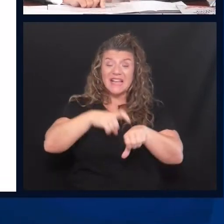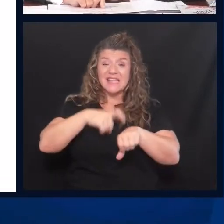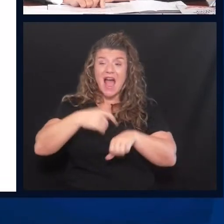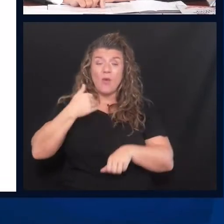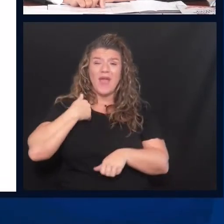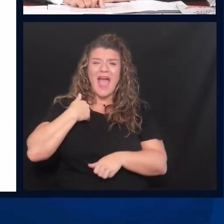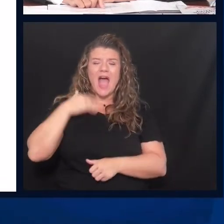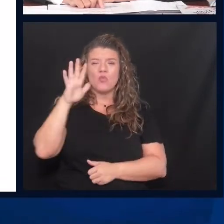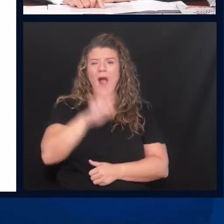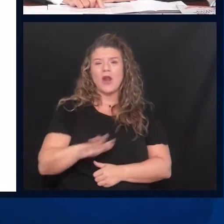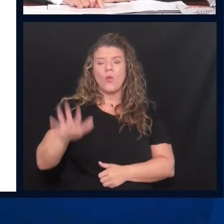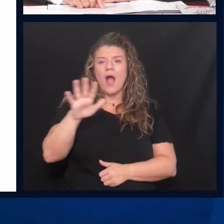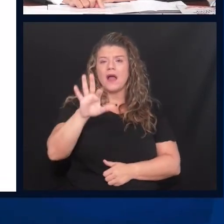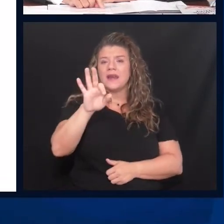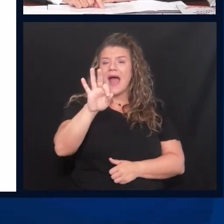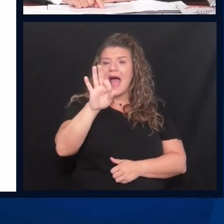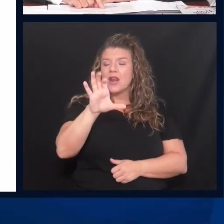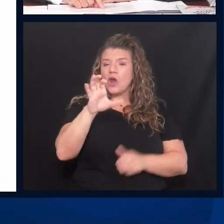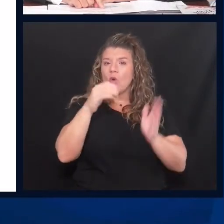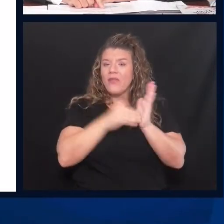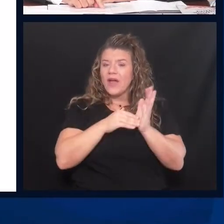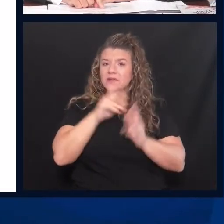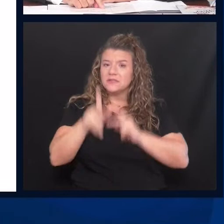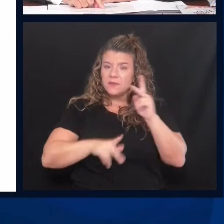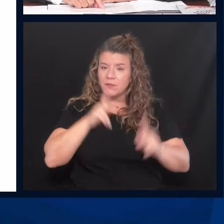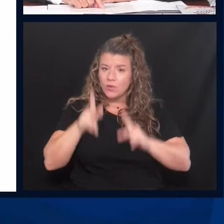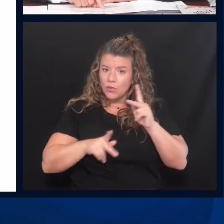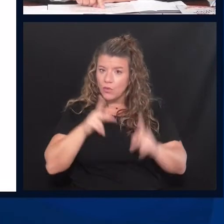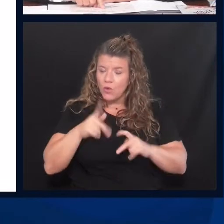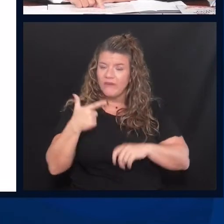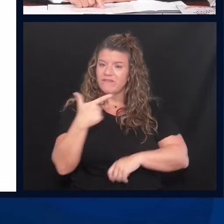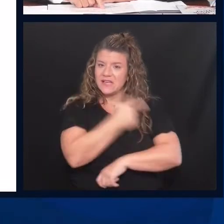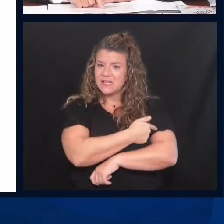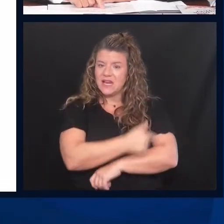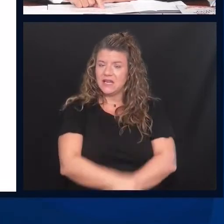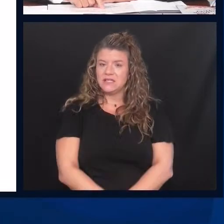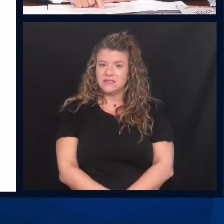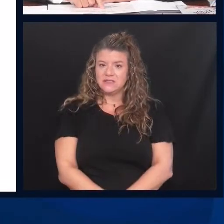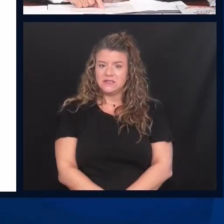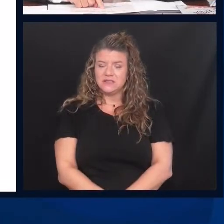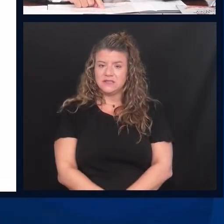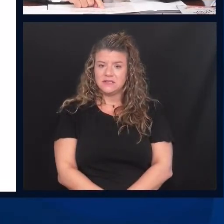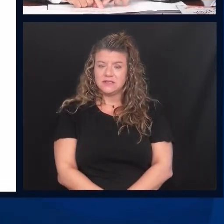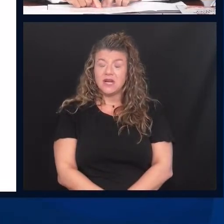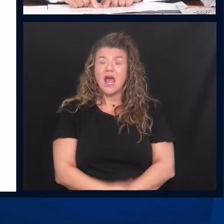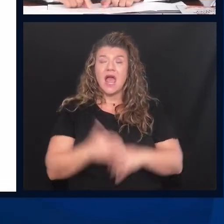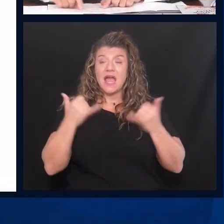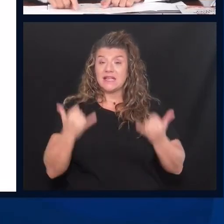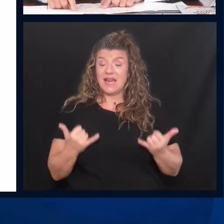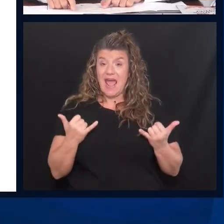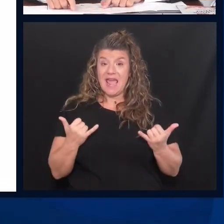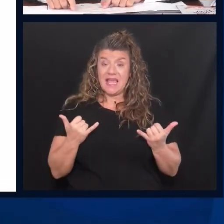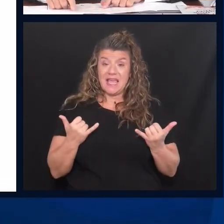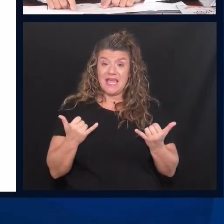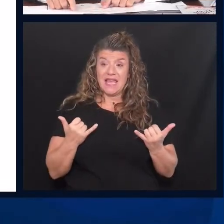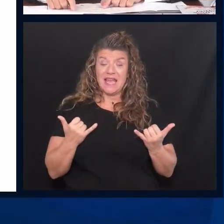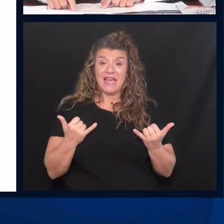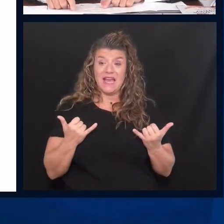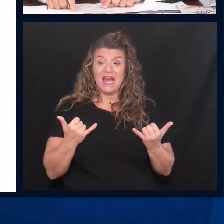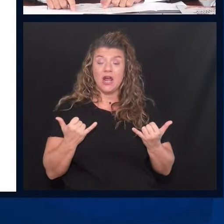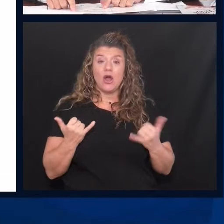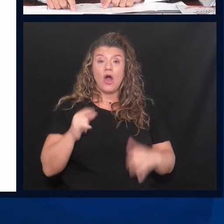at 900,000 people that were vaccinated. And today, we've